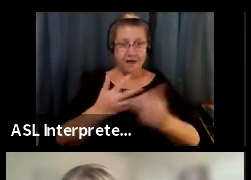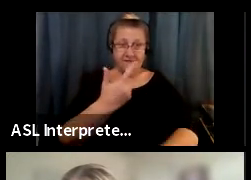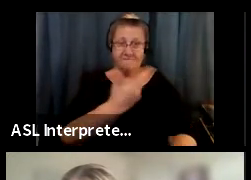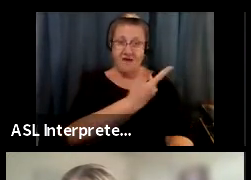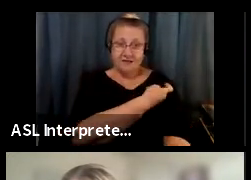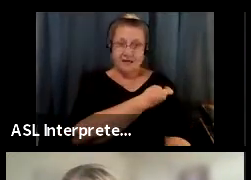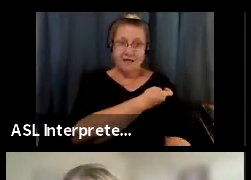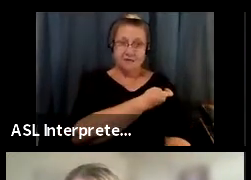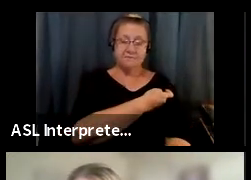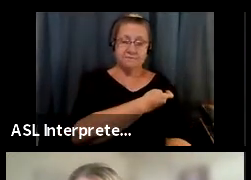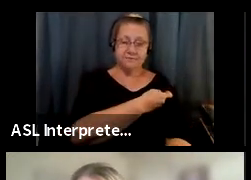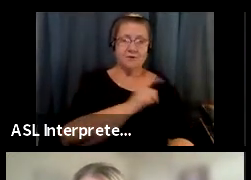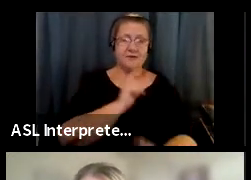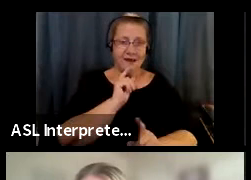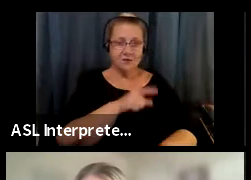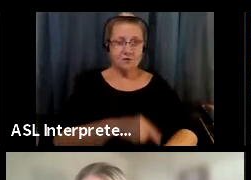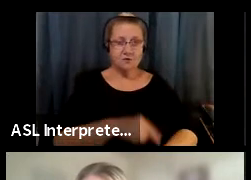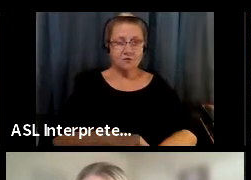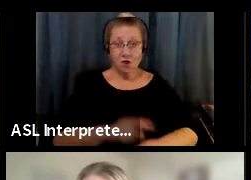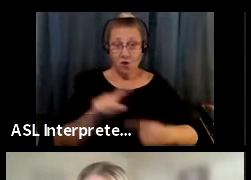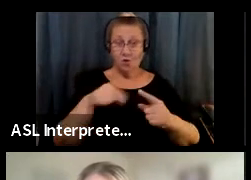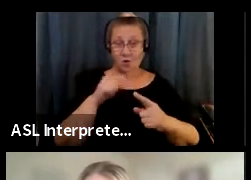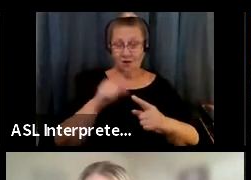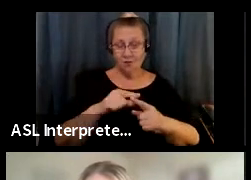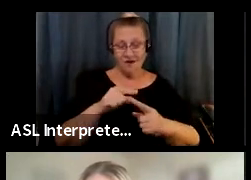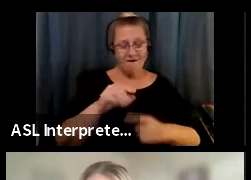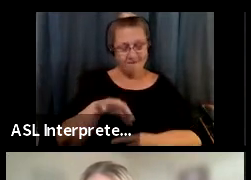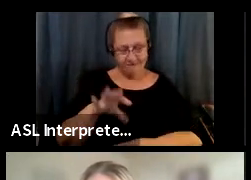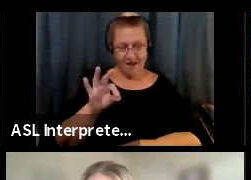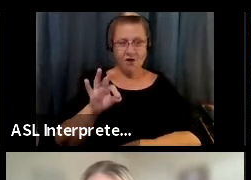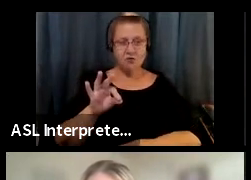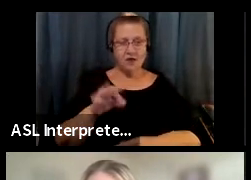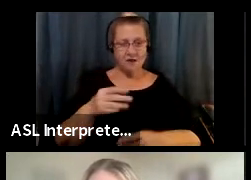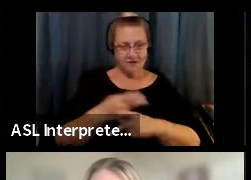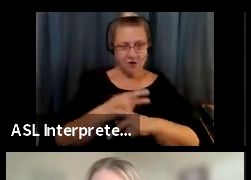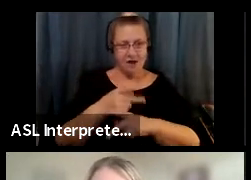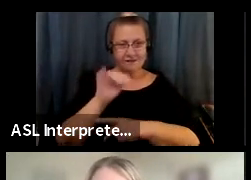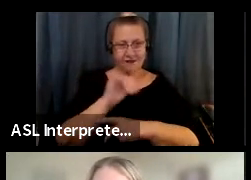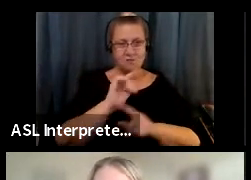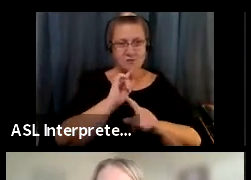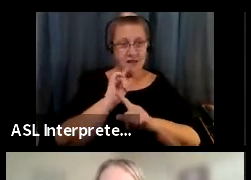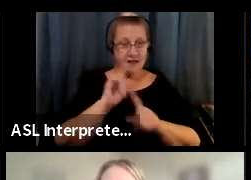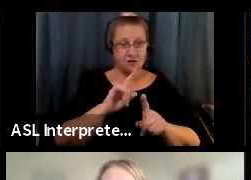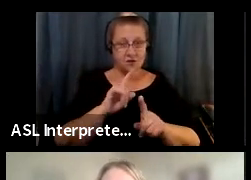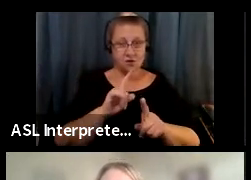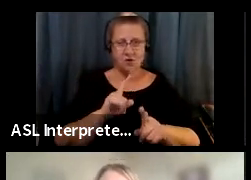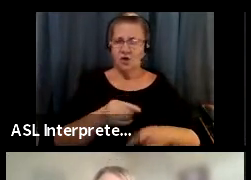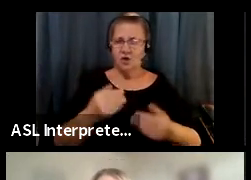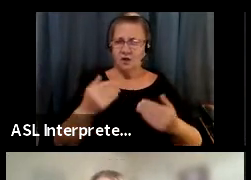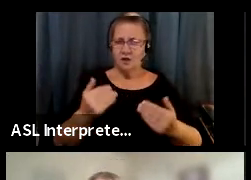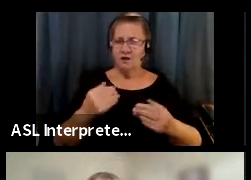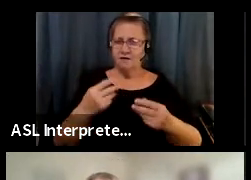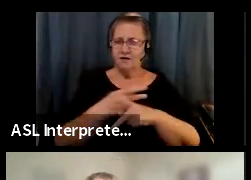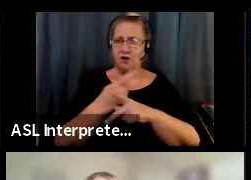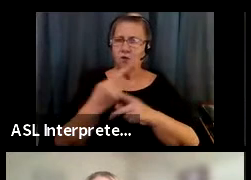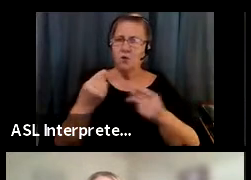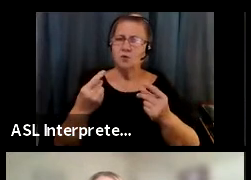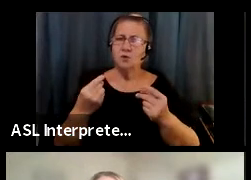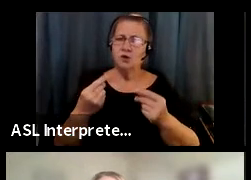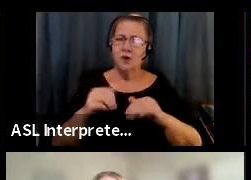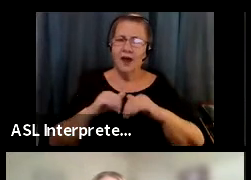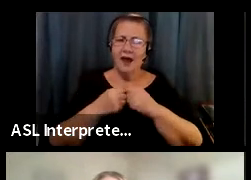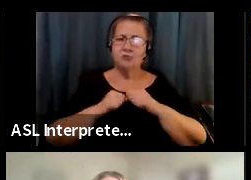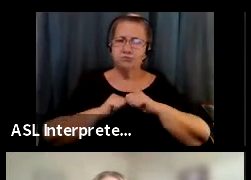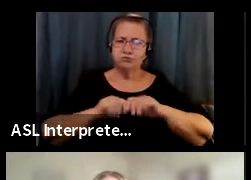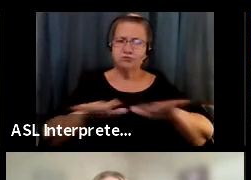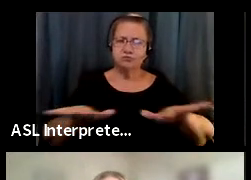vaccination. So once that was identified, the next problem was, okay, well, how is it we get this out? What is the process going to